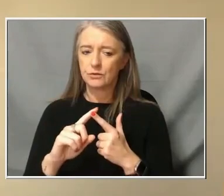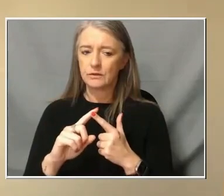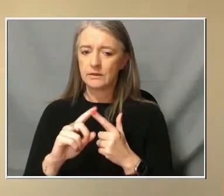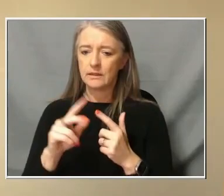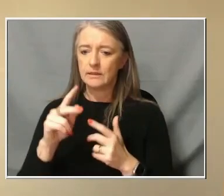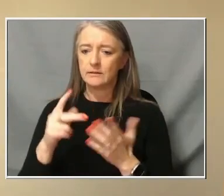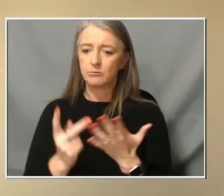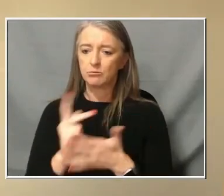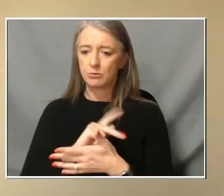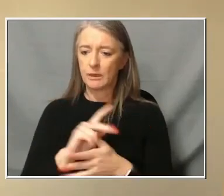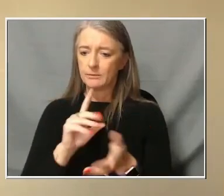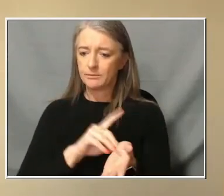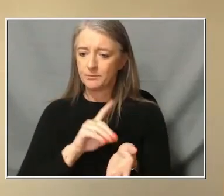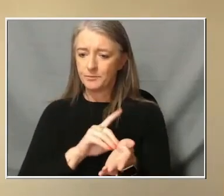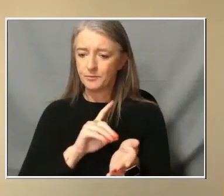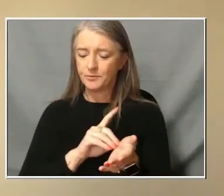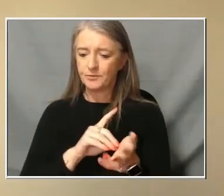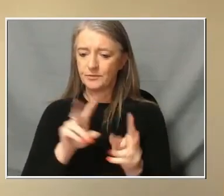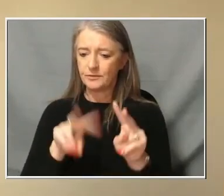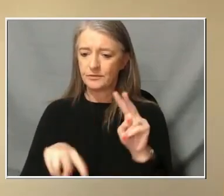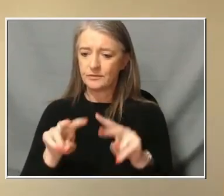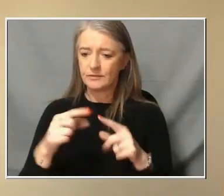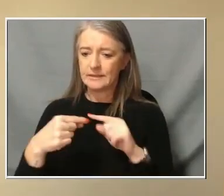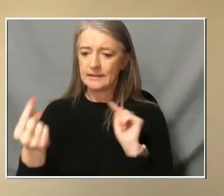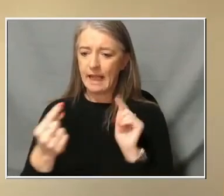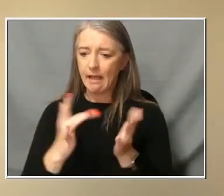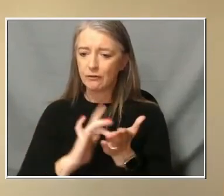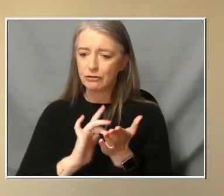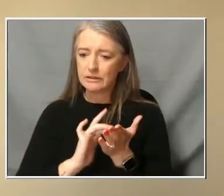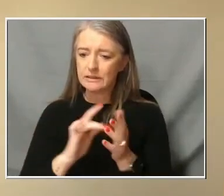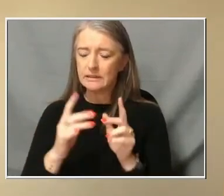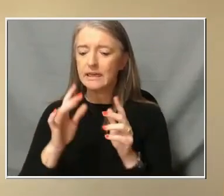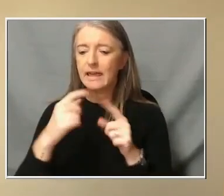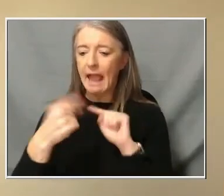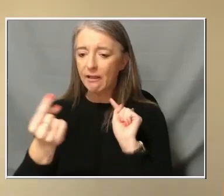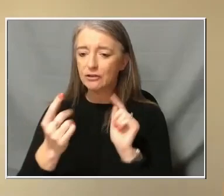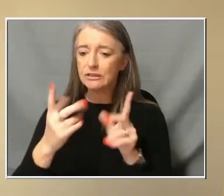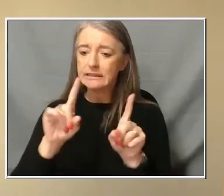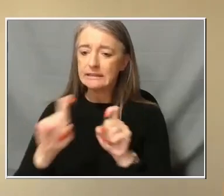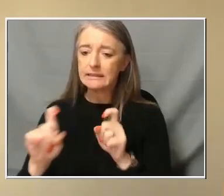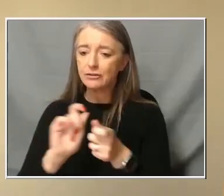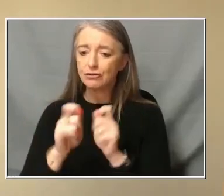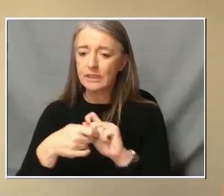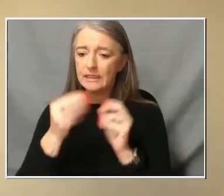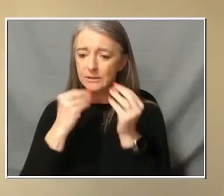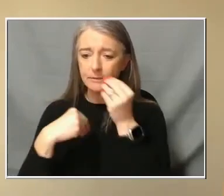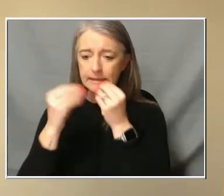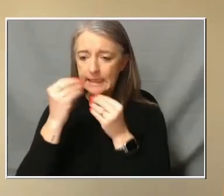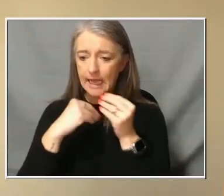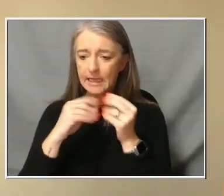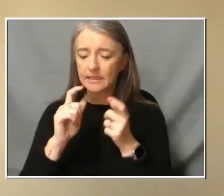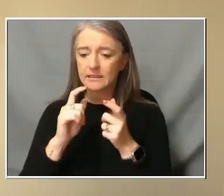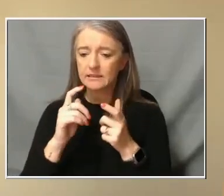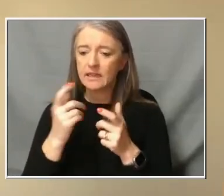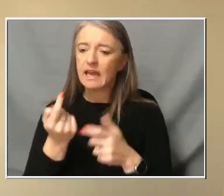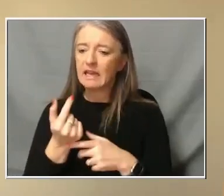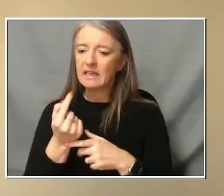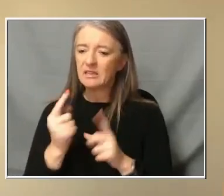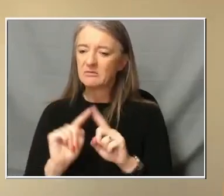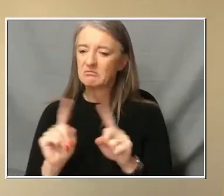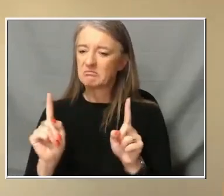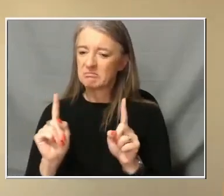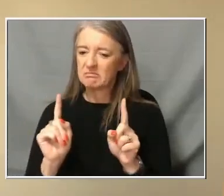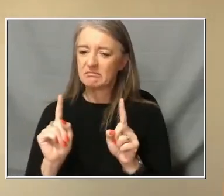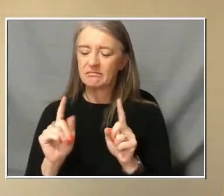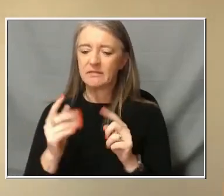PC doctor, and they did some allergy testing at first and made some diet changes. That made a little bit of